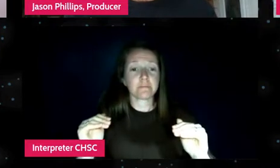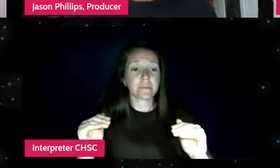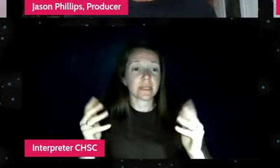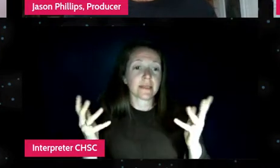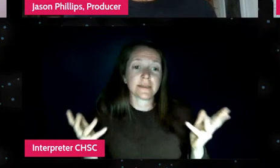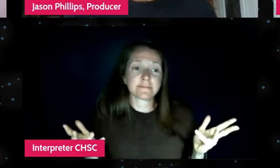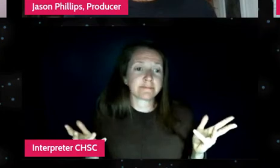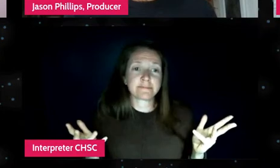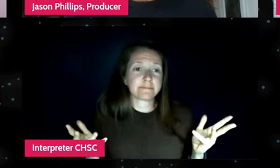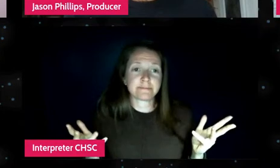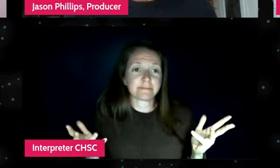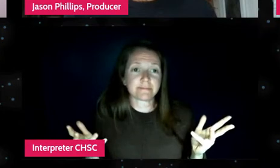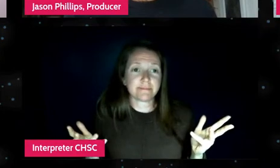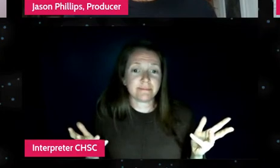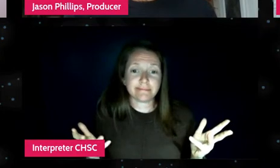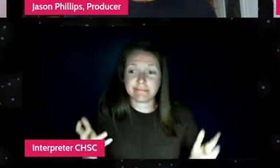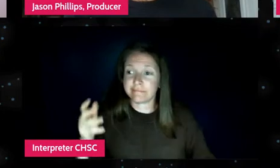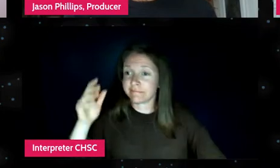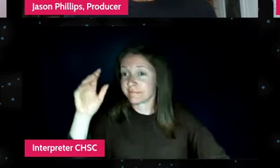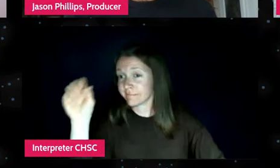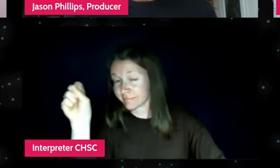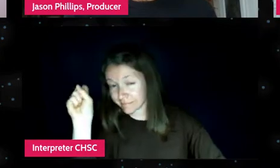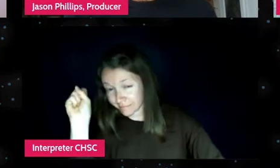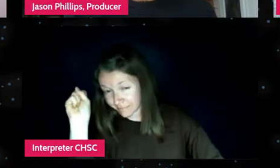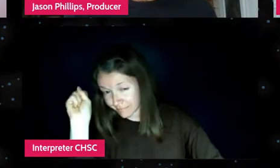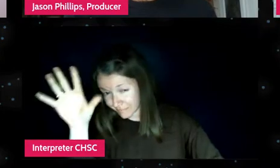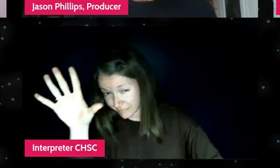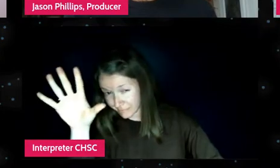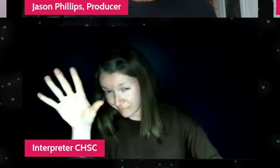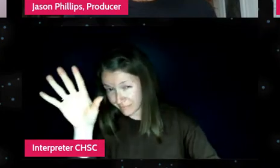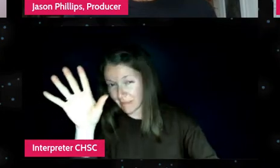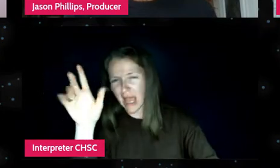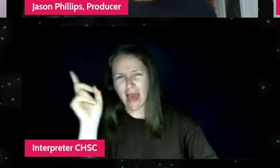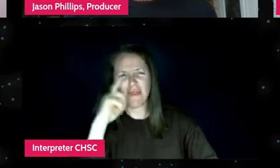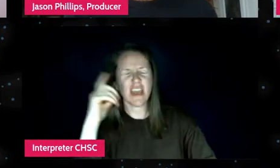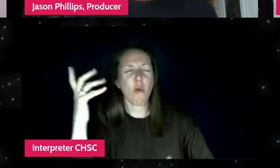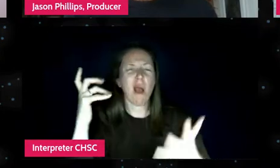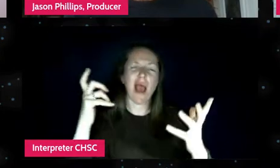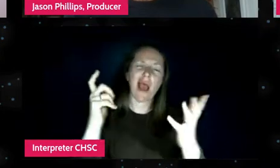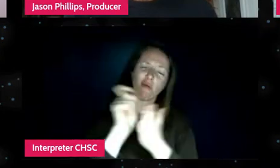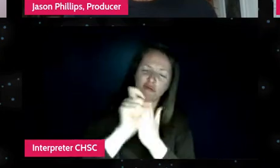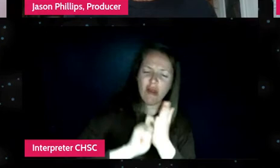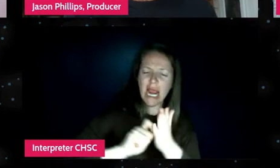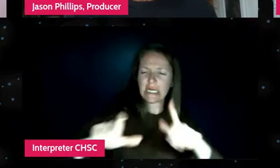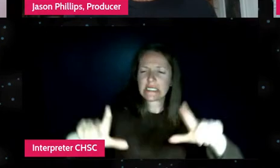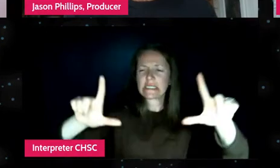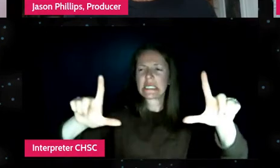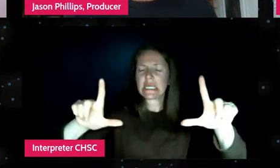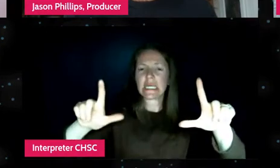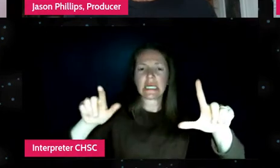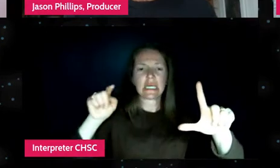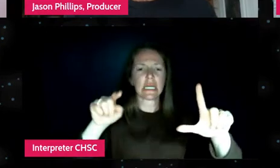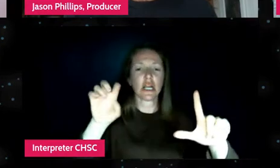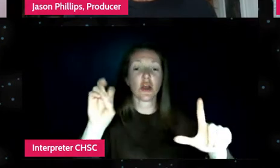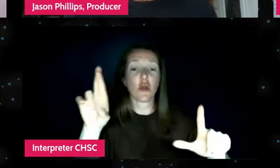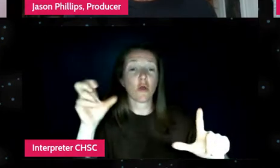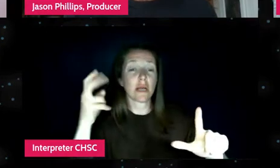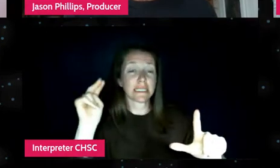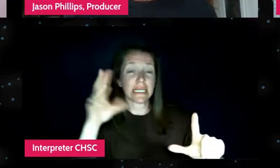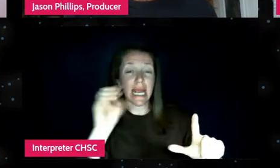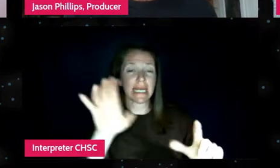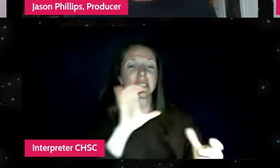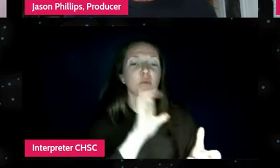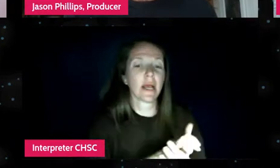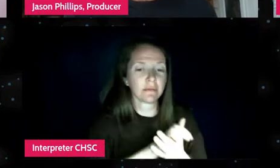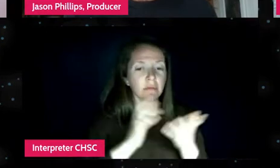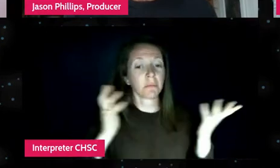we would just take a shot. We was like, hey, I think I want to write this scene with about Orson and his wife,